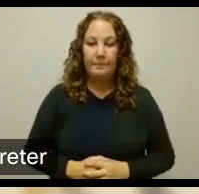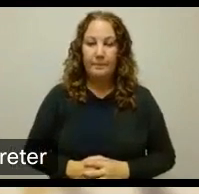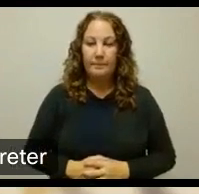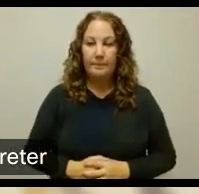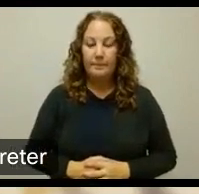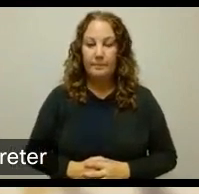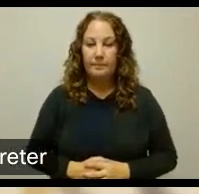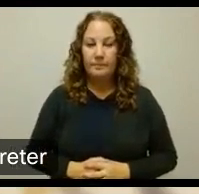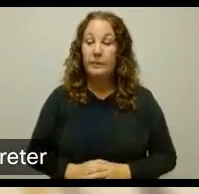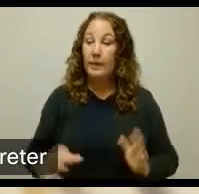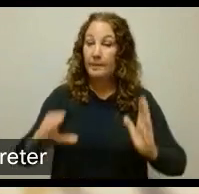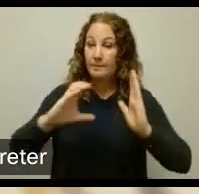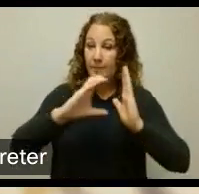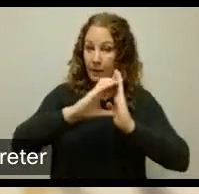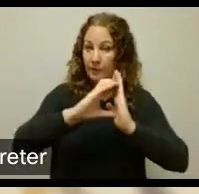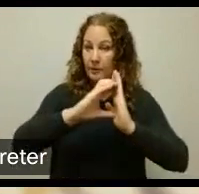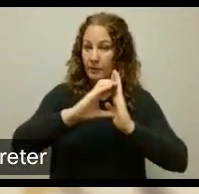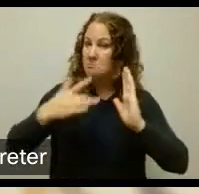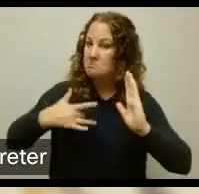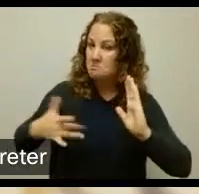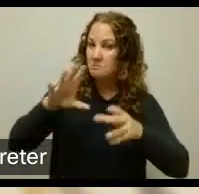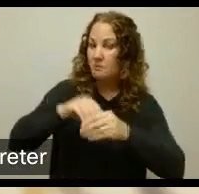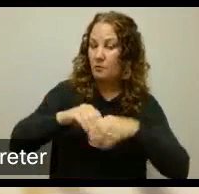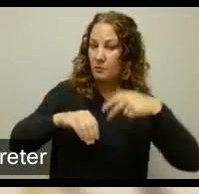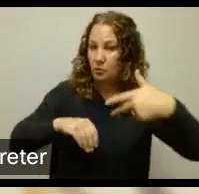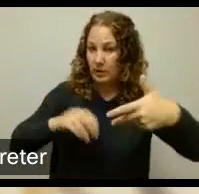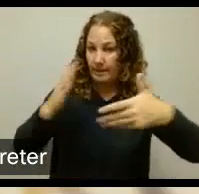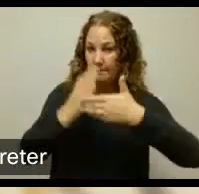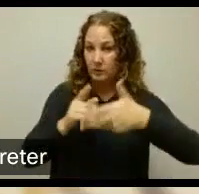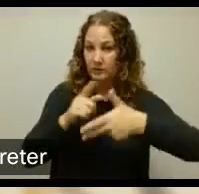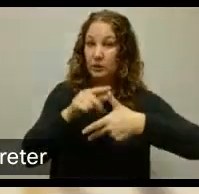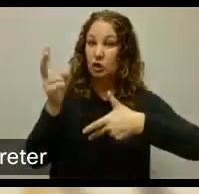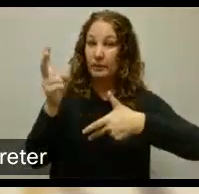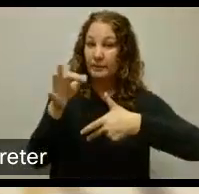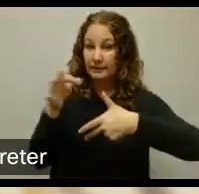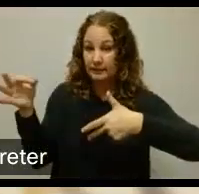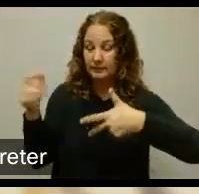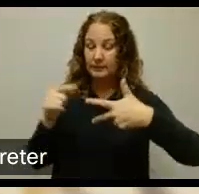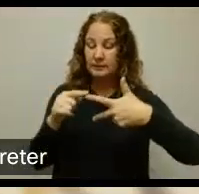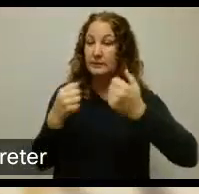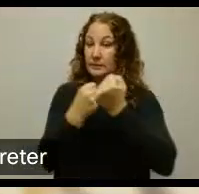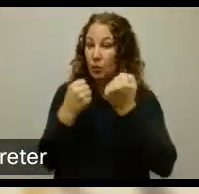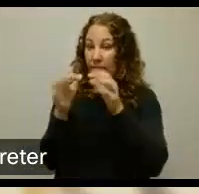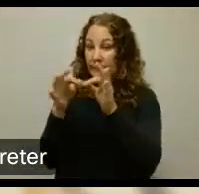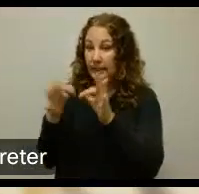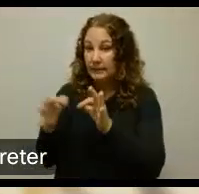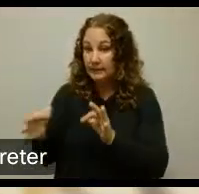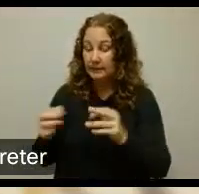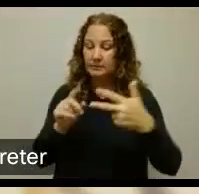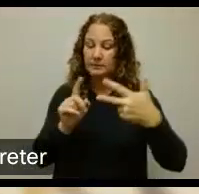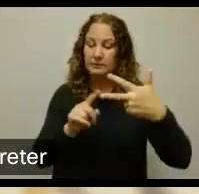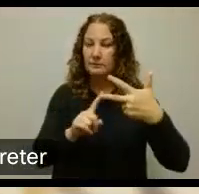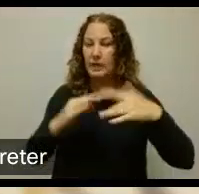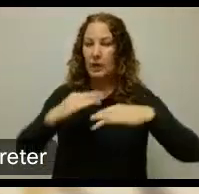A paragraph usually consists of 3 parts: a topic sentence, supporting sentences, and a concluding